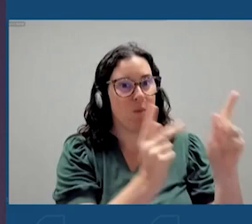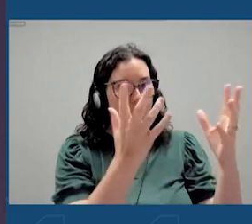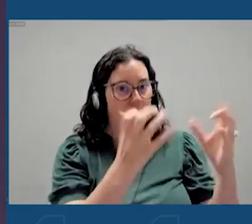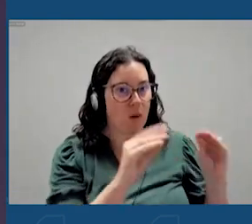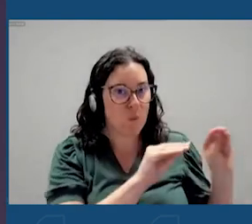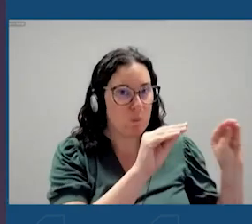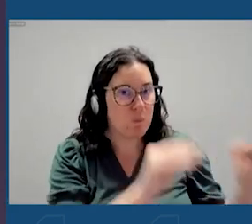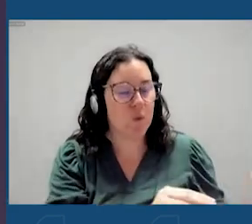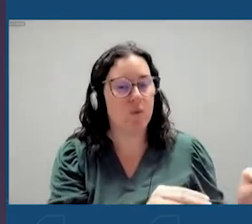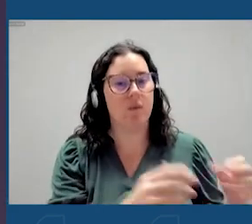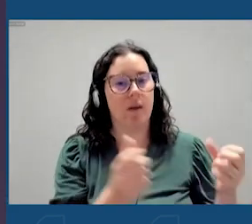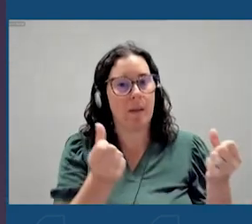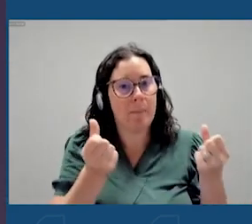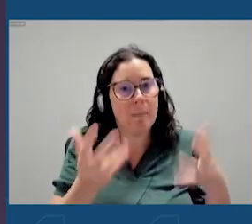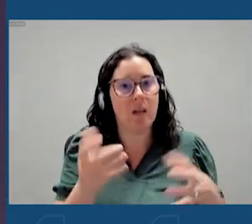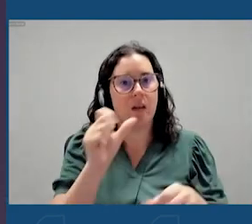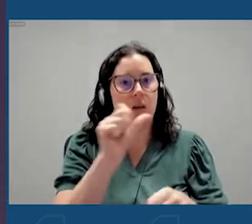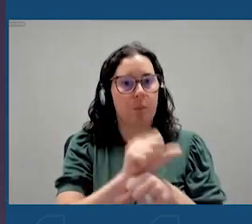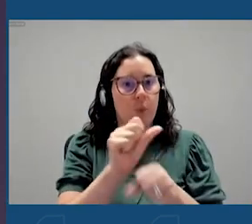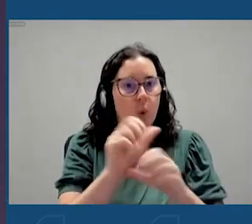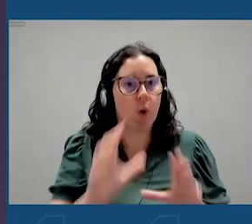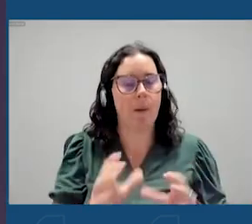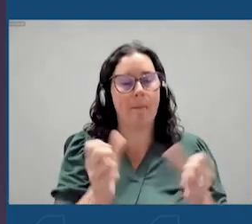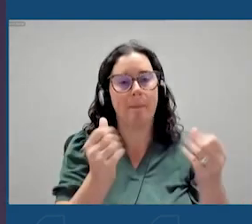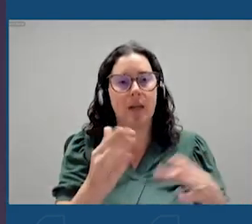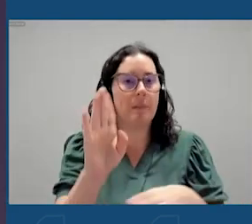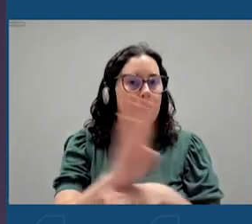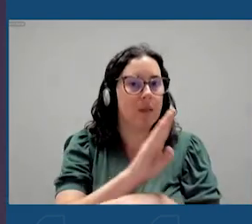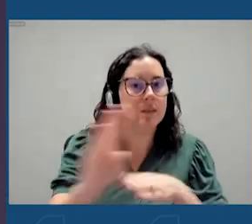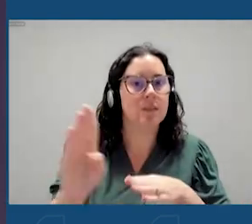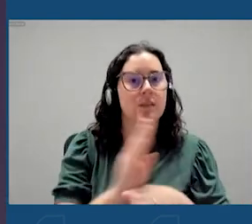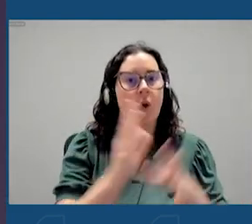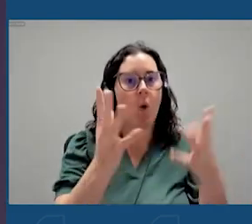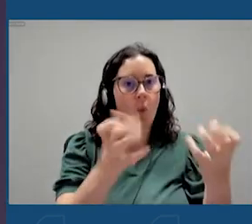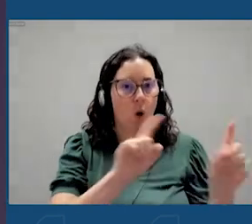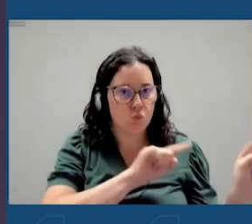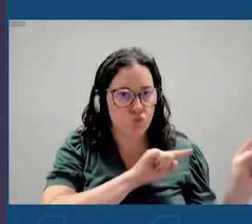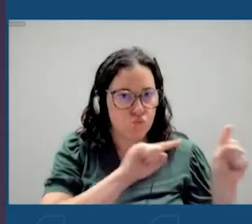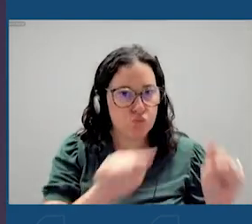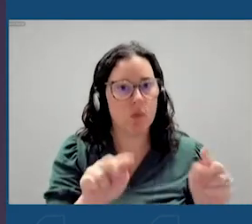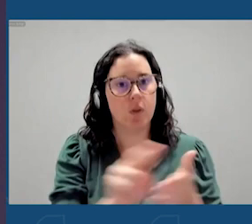who are now wanting to come to New York because they want a diverse workforce,